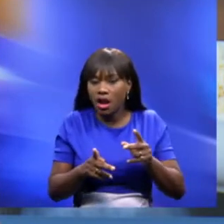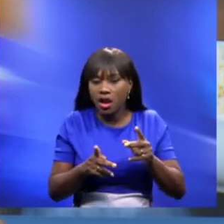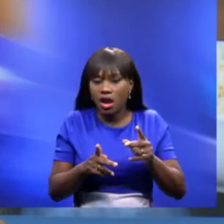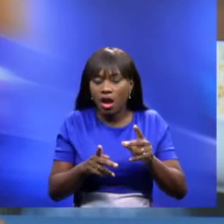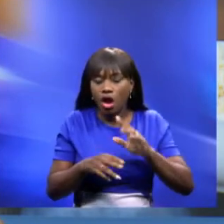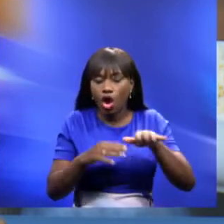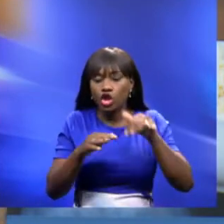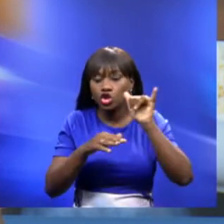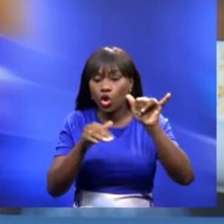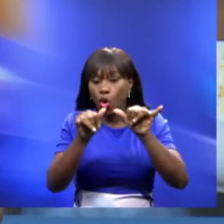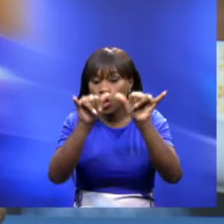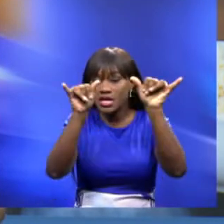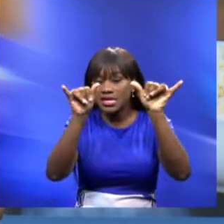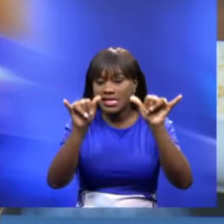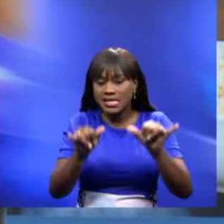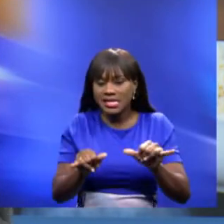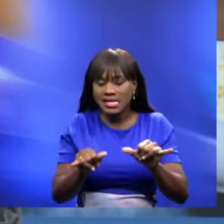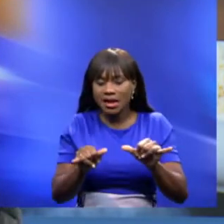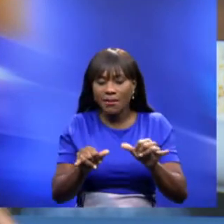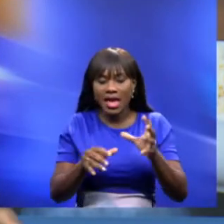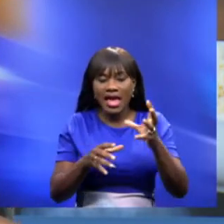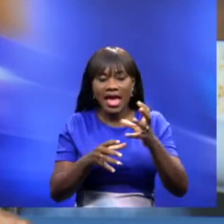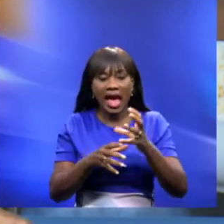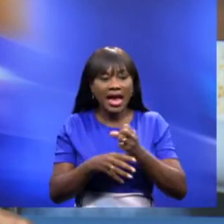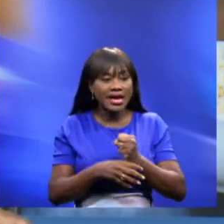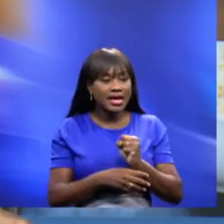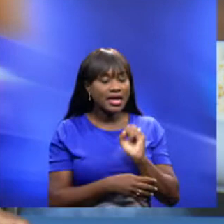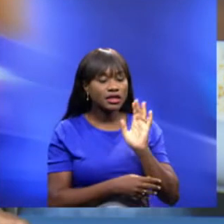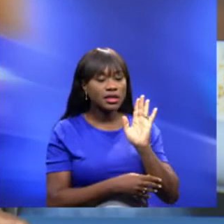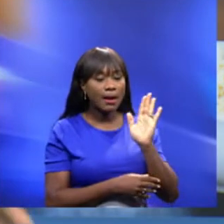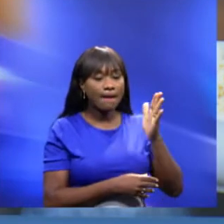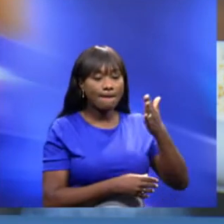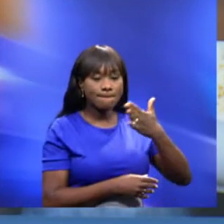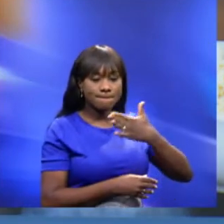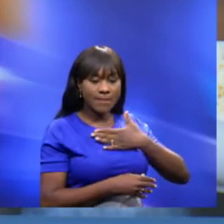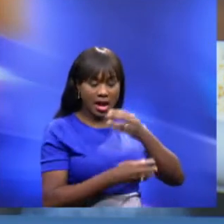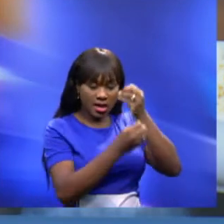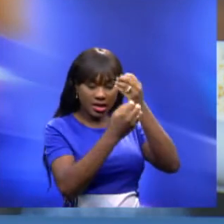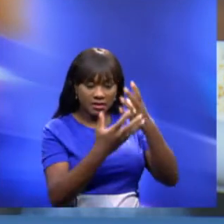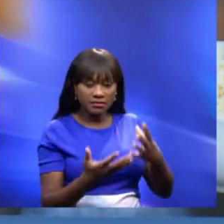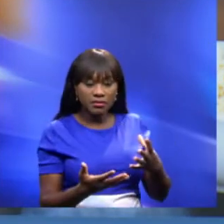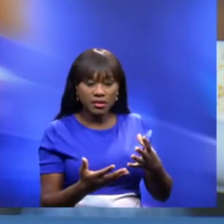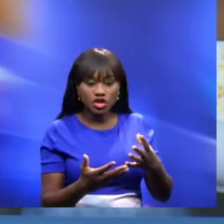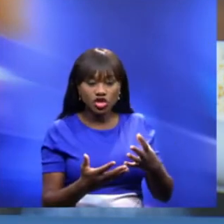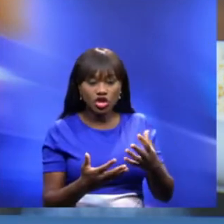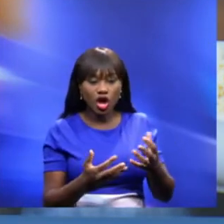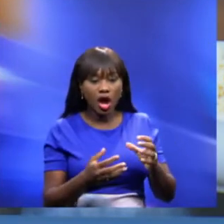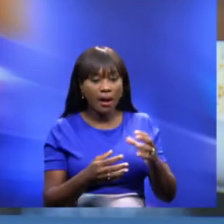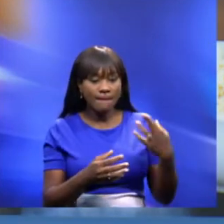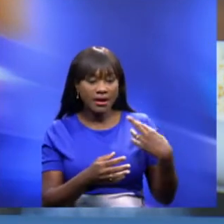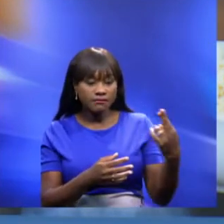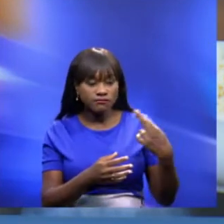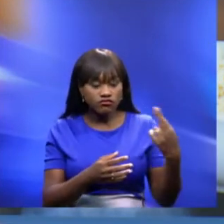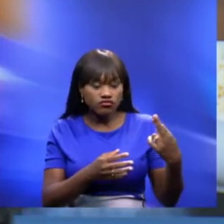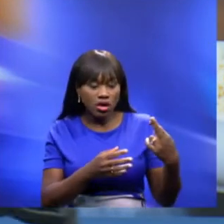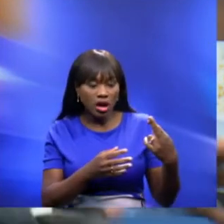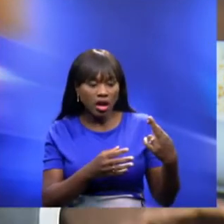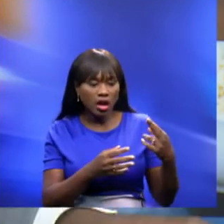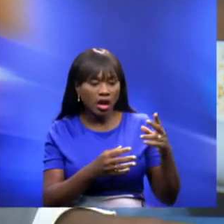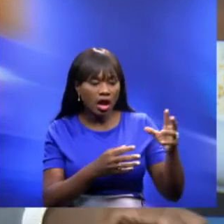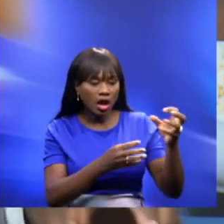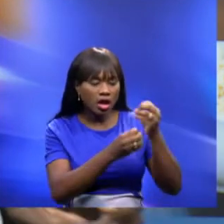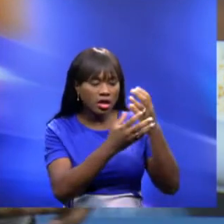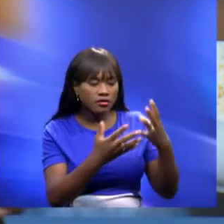system and accessed all of my details. And now they're able to use that to access my